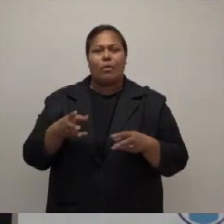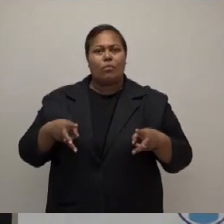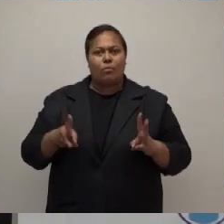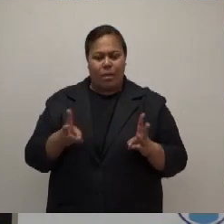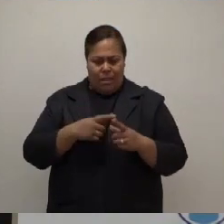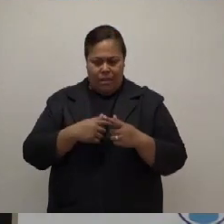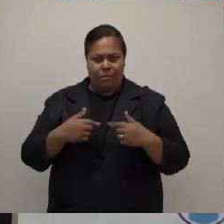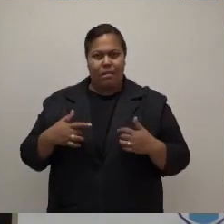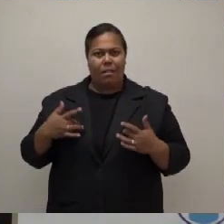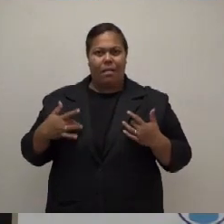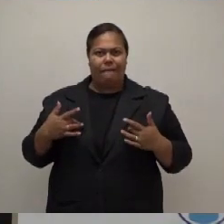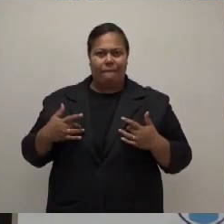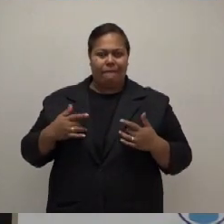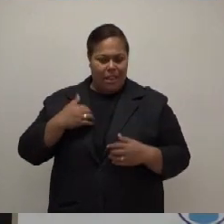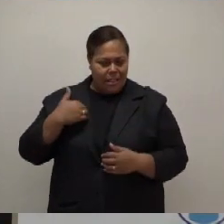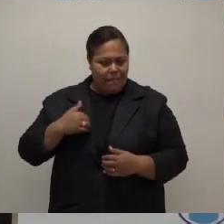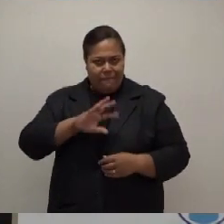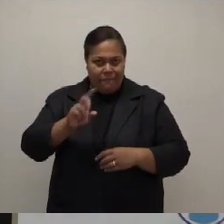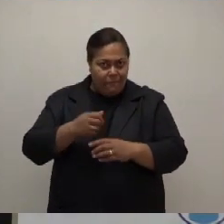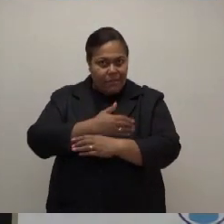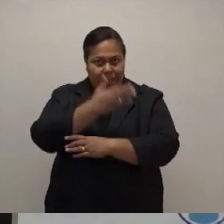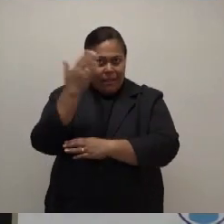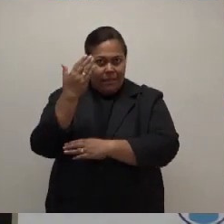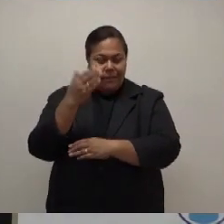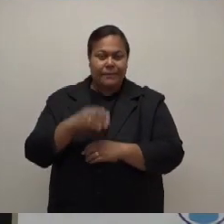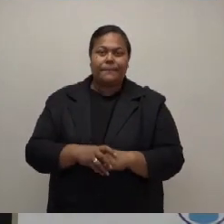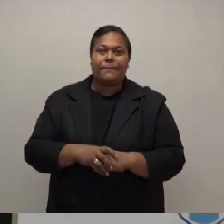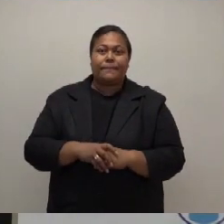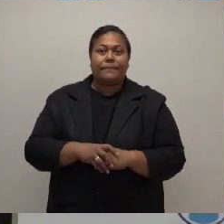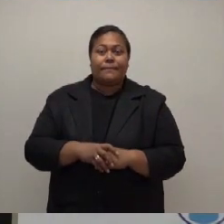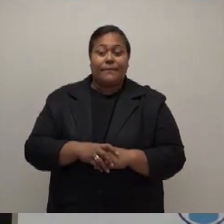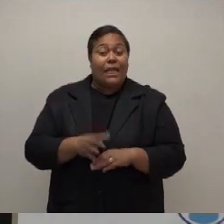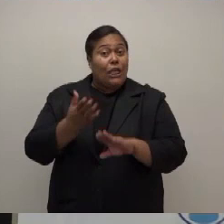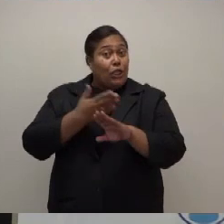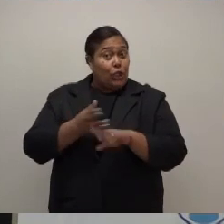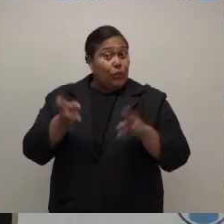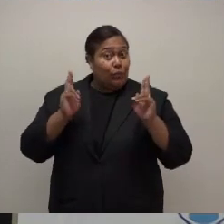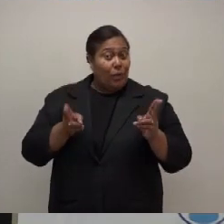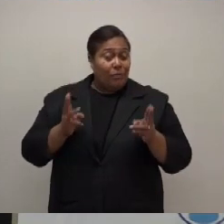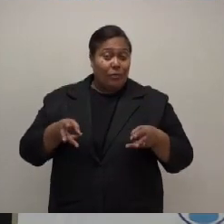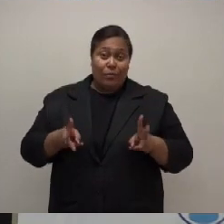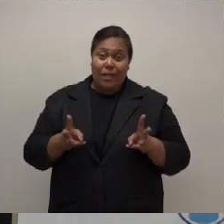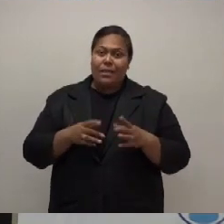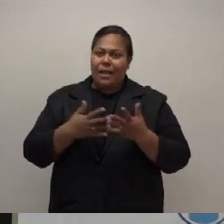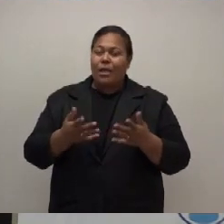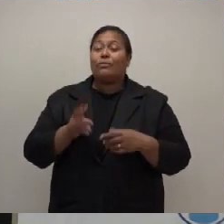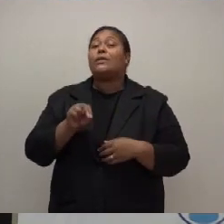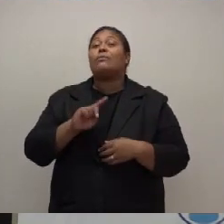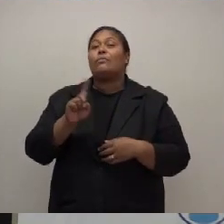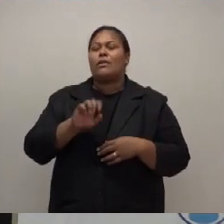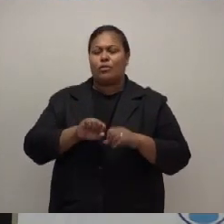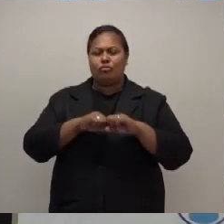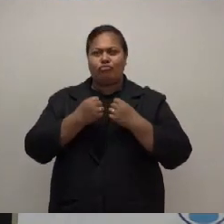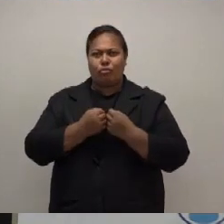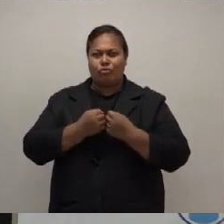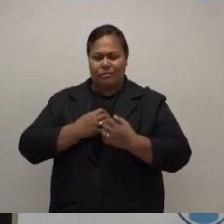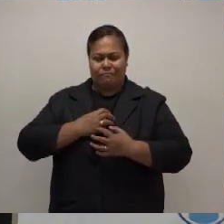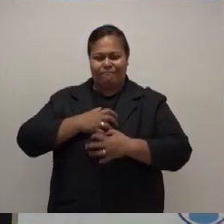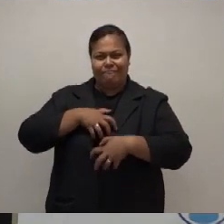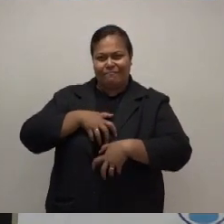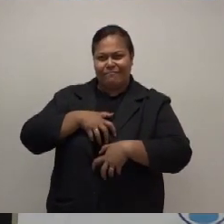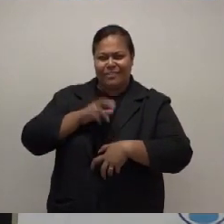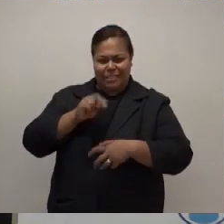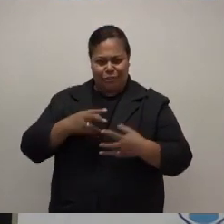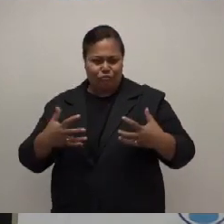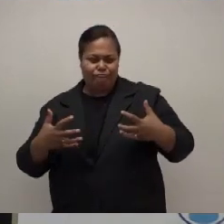lives. Above all, this new normal demands social adaptation. We need to set a